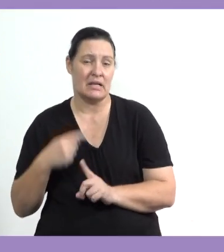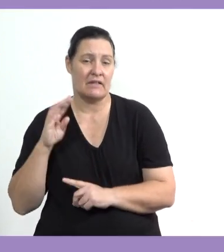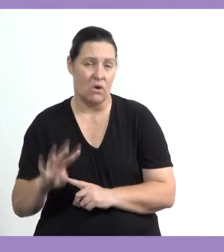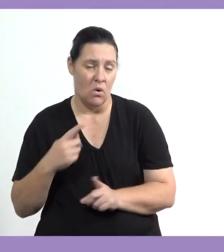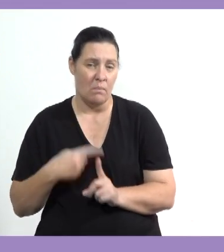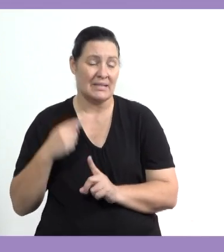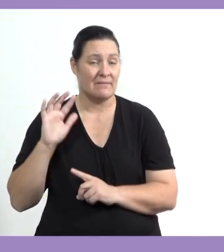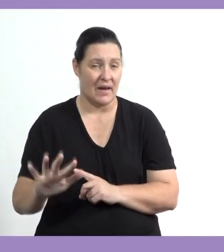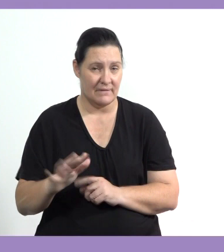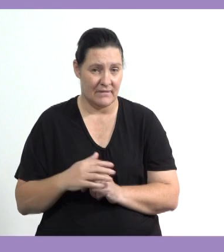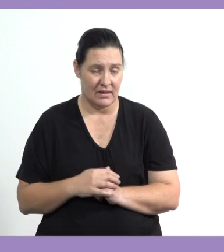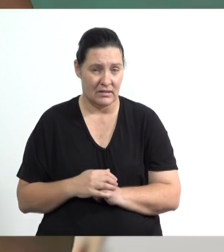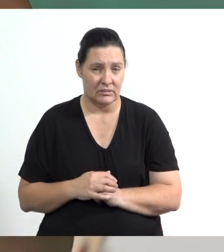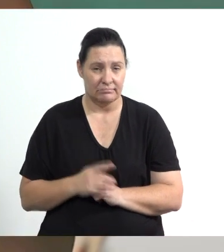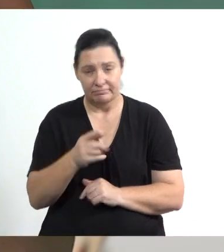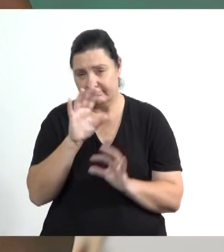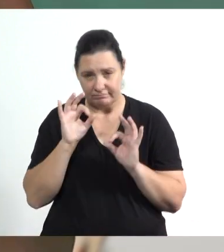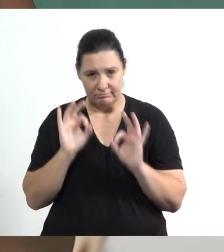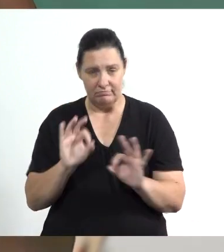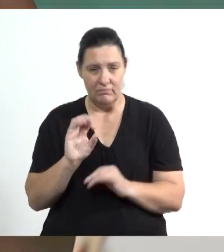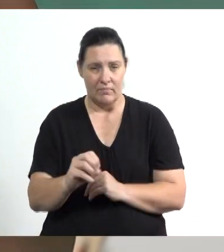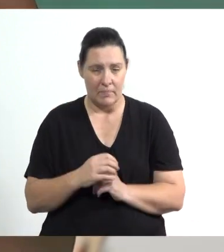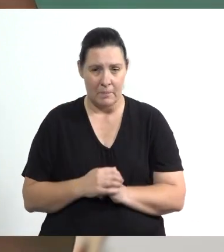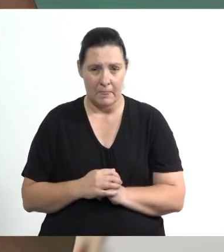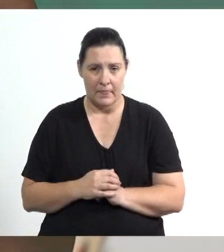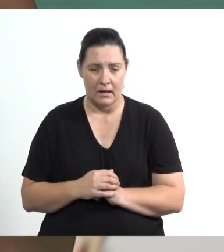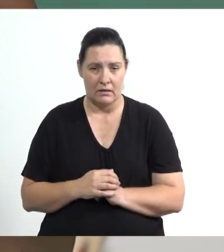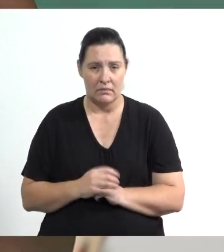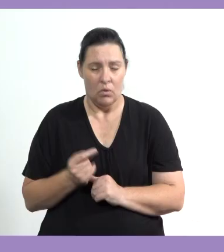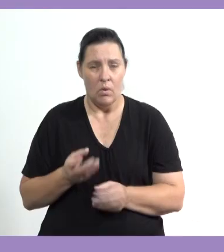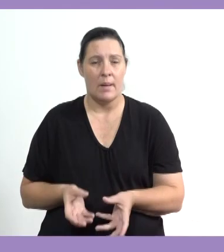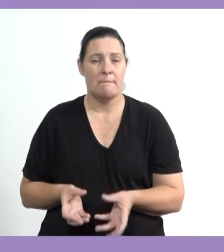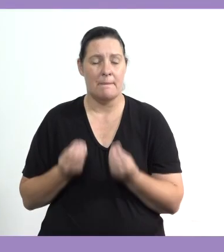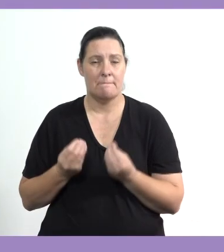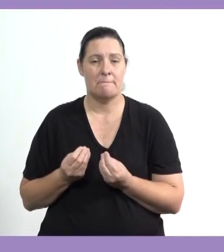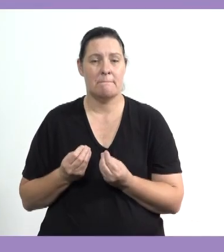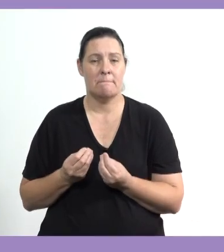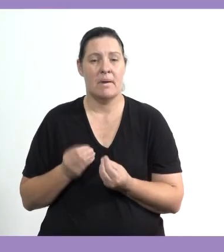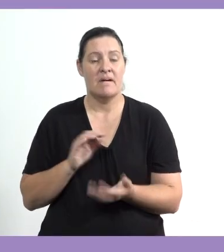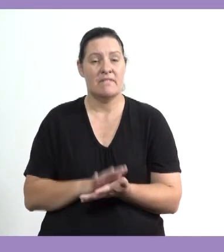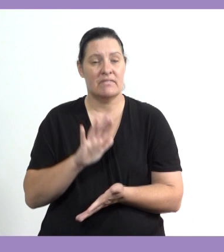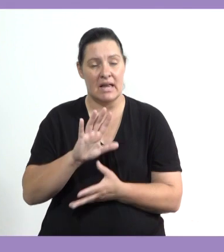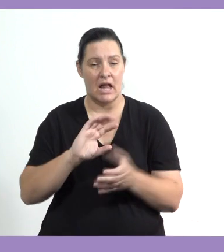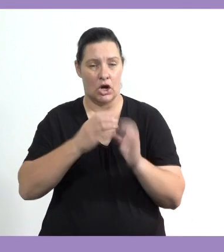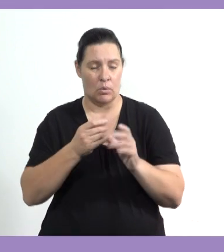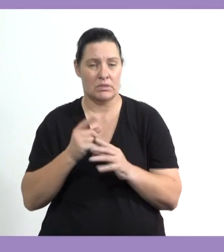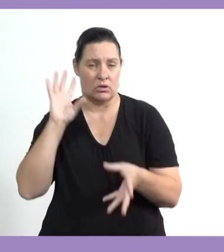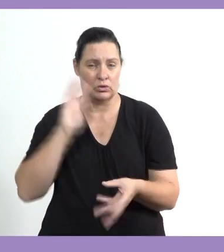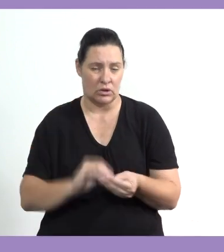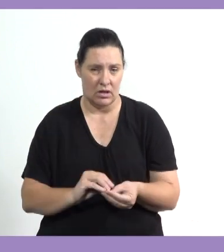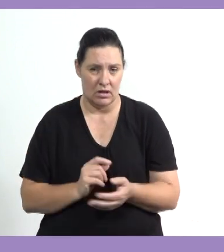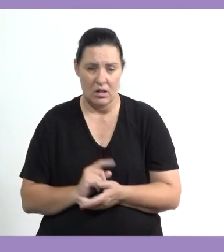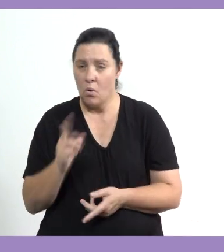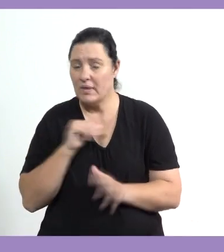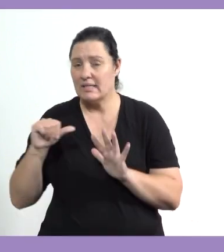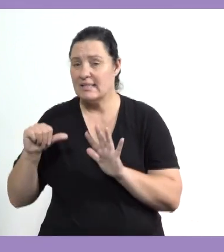plus 4 plus 5, then you are absolutely correct, which is going to give us 15 cubes in total.